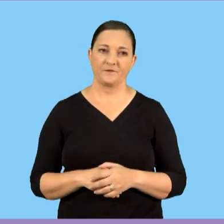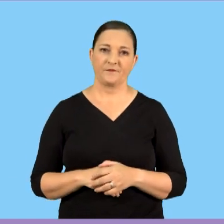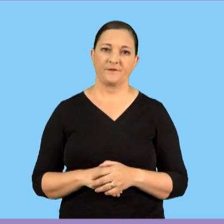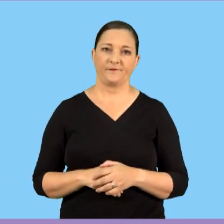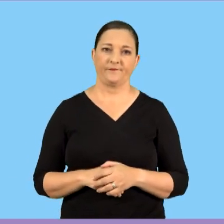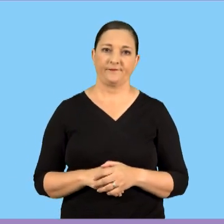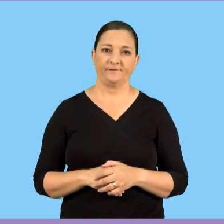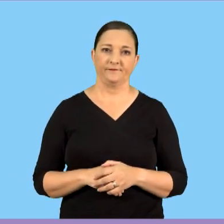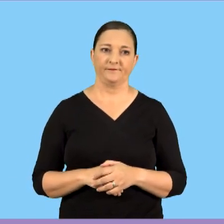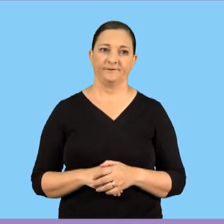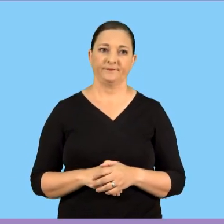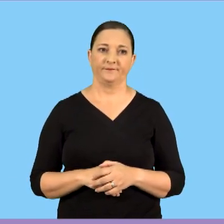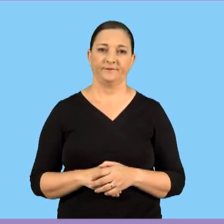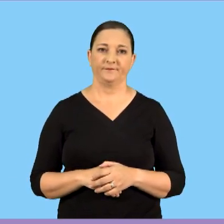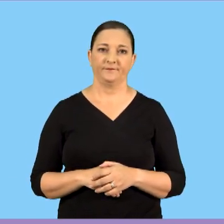than negative